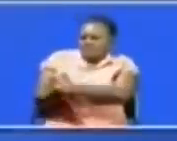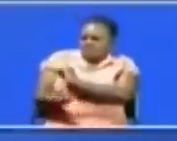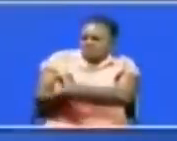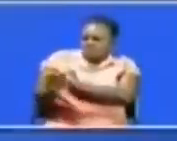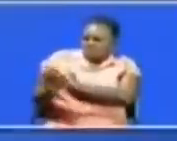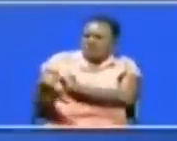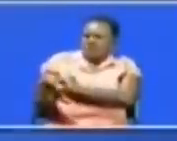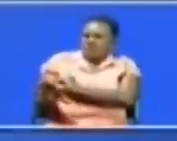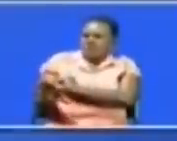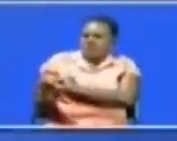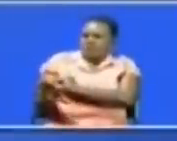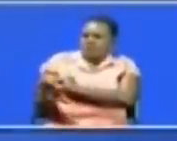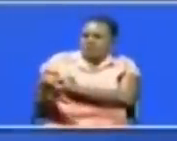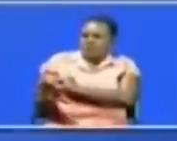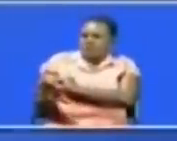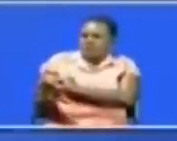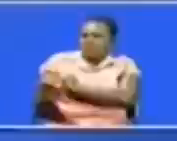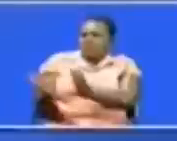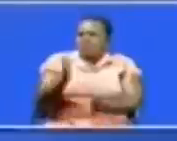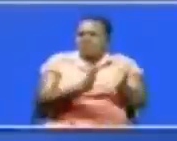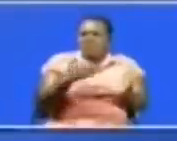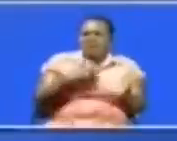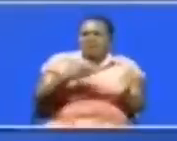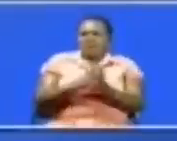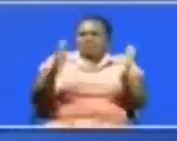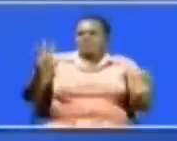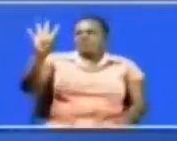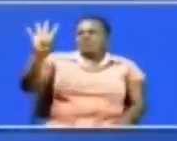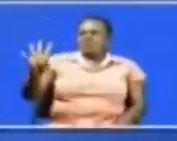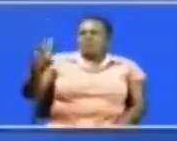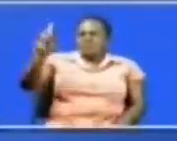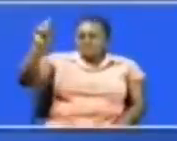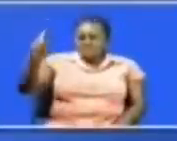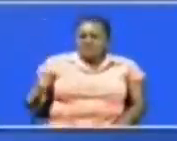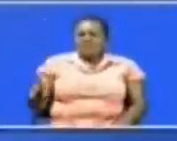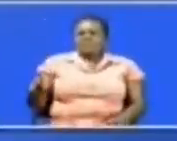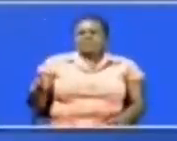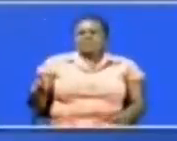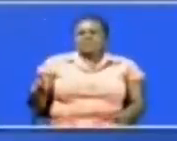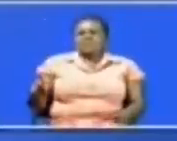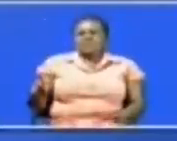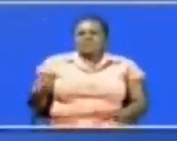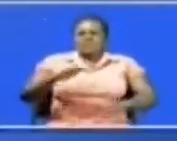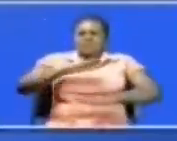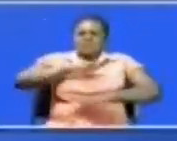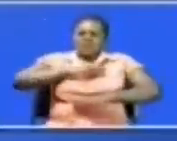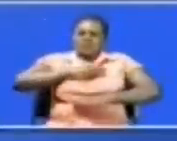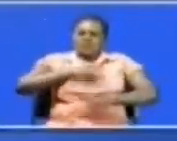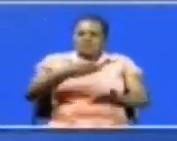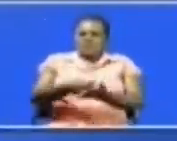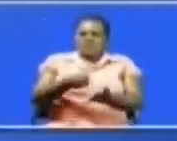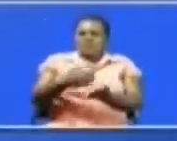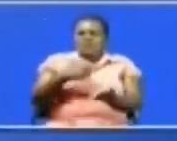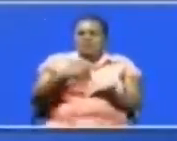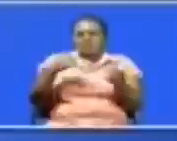have already a plan, like the big four, mm. that they must ensure they have enough money to be able